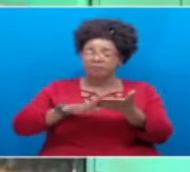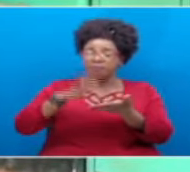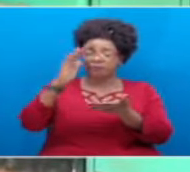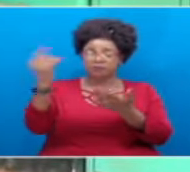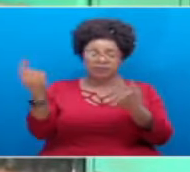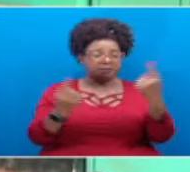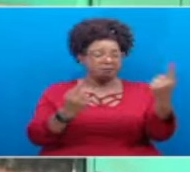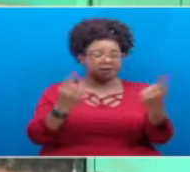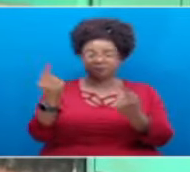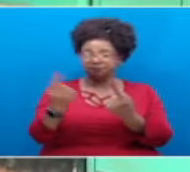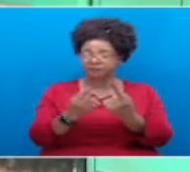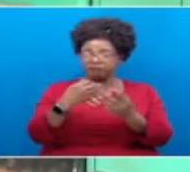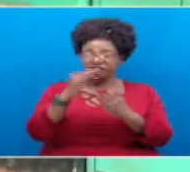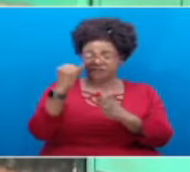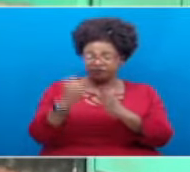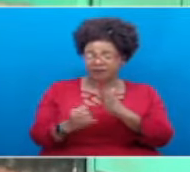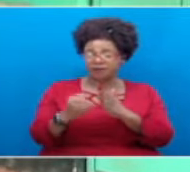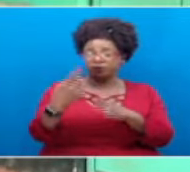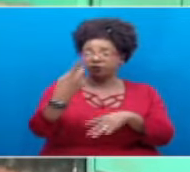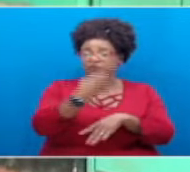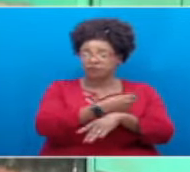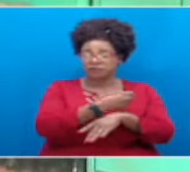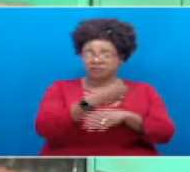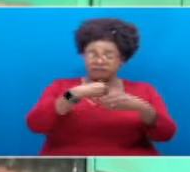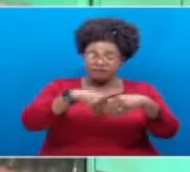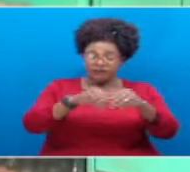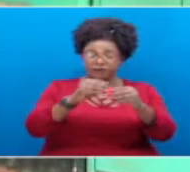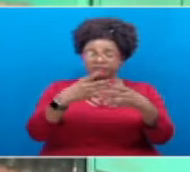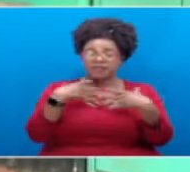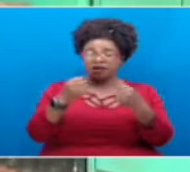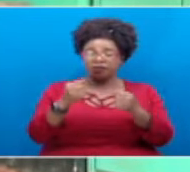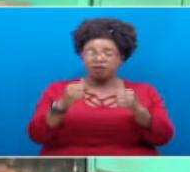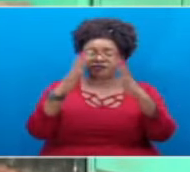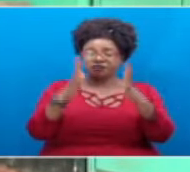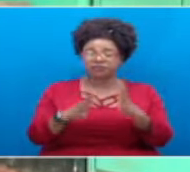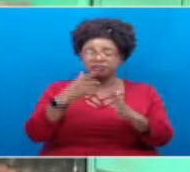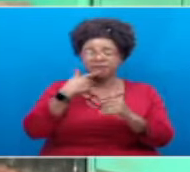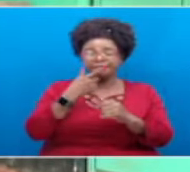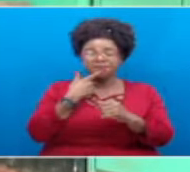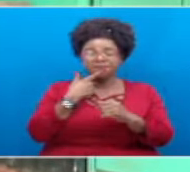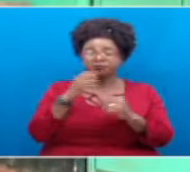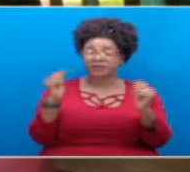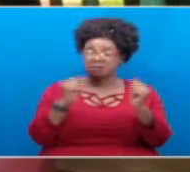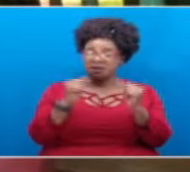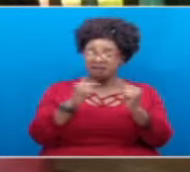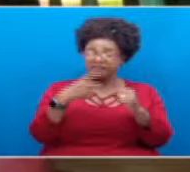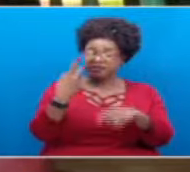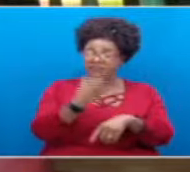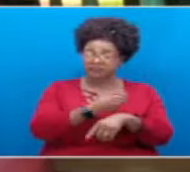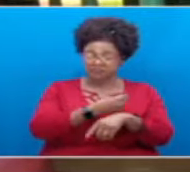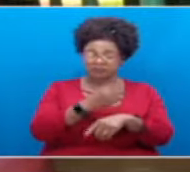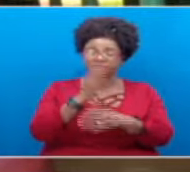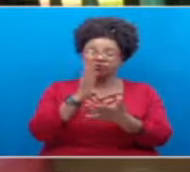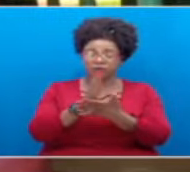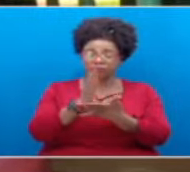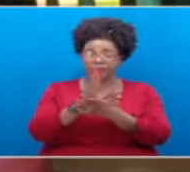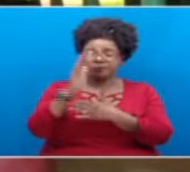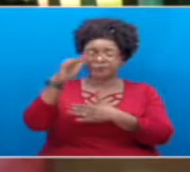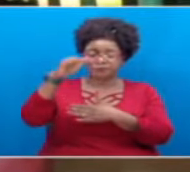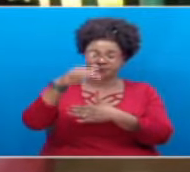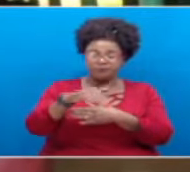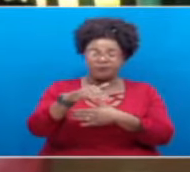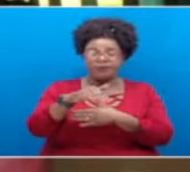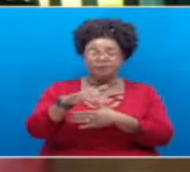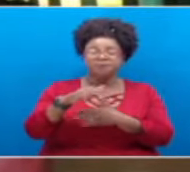for their final doses. According to health officials here, they say the malaria vaccine has seen a decline in the number of admissions at